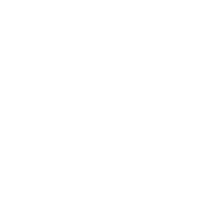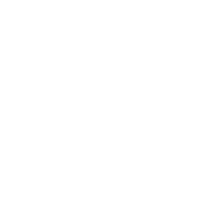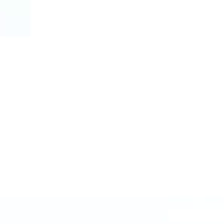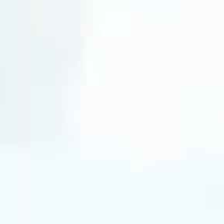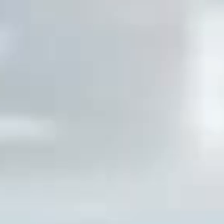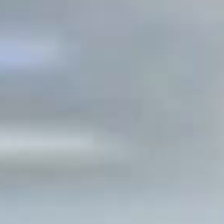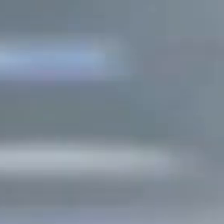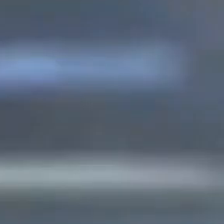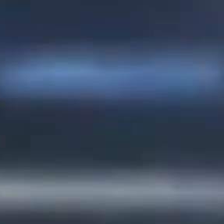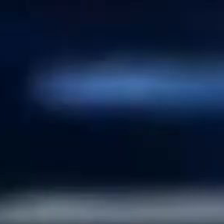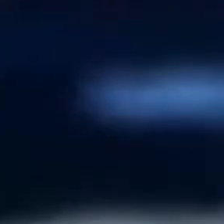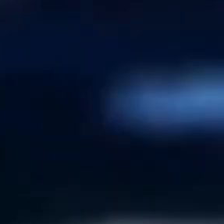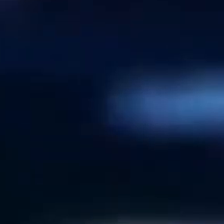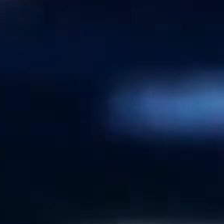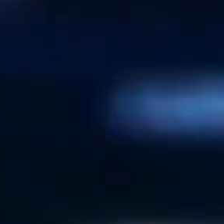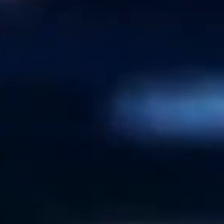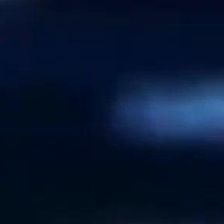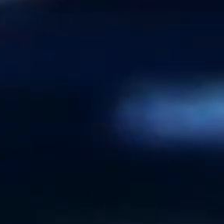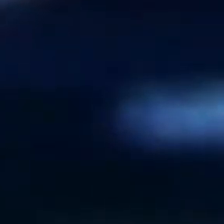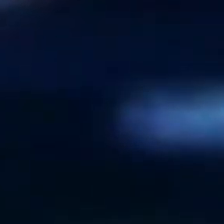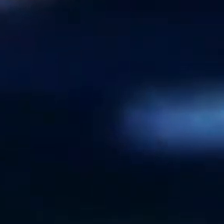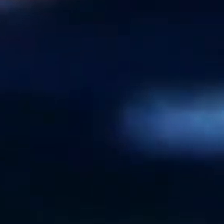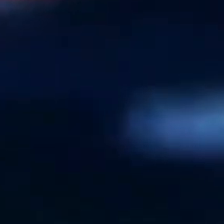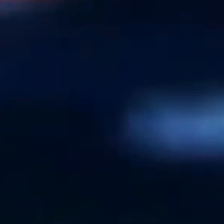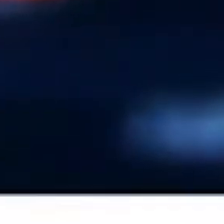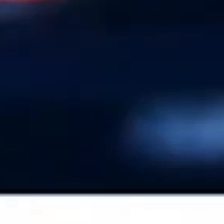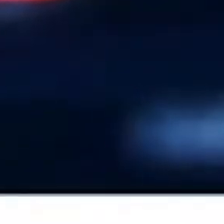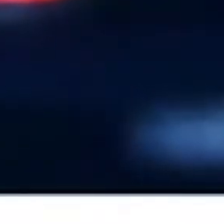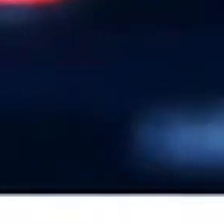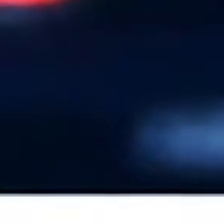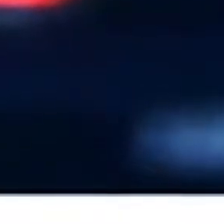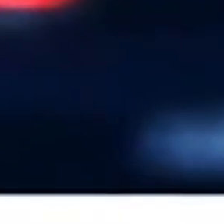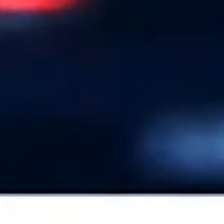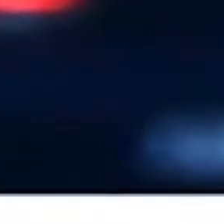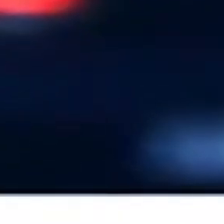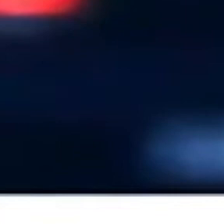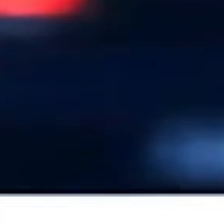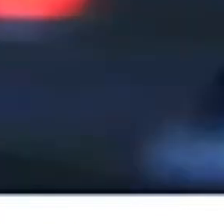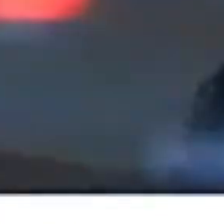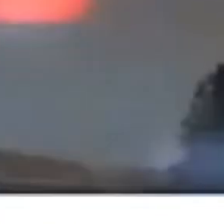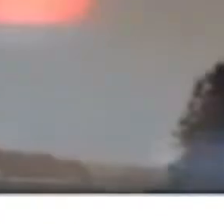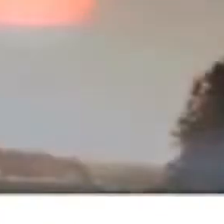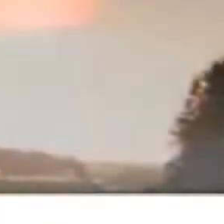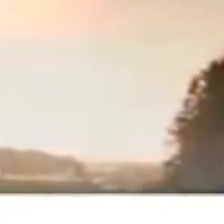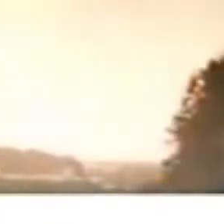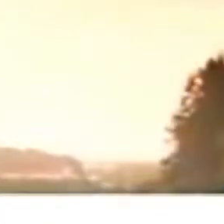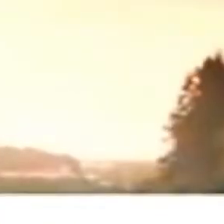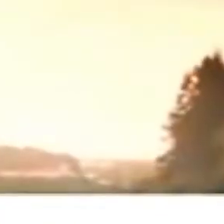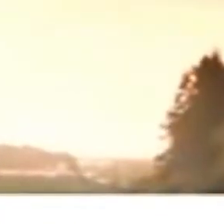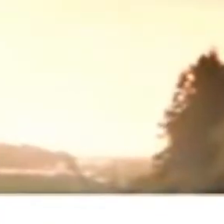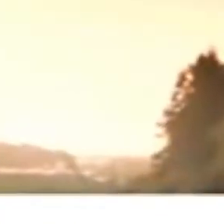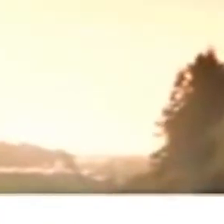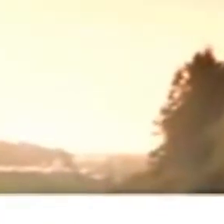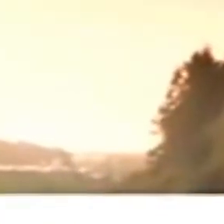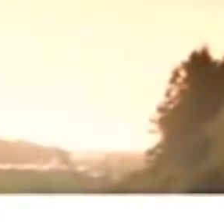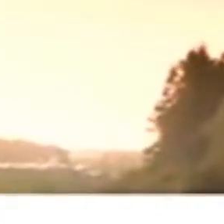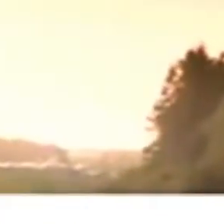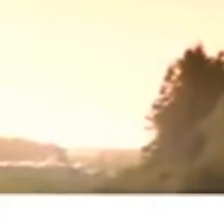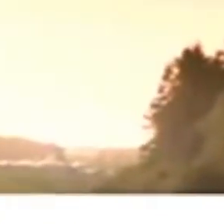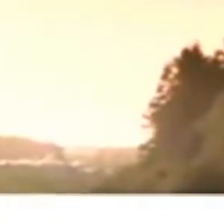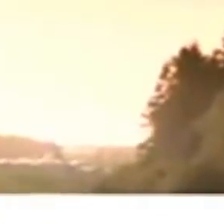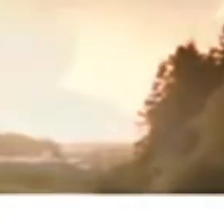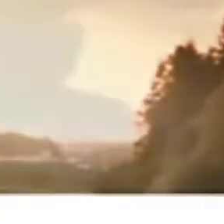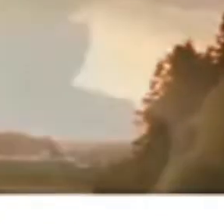Driving and riding without incidences on the road is such an amazing experience. But do you know while many road traffic crashes are avoidable,